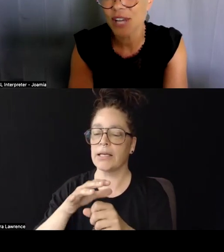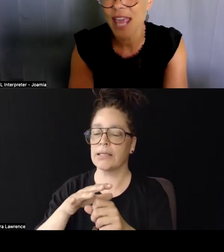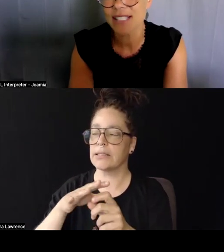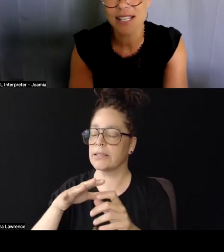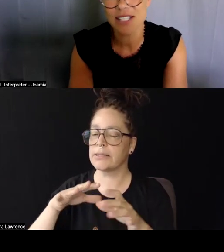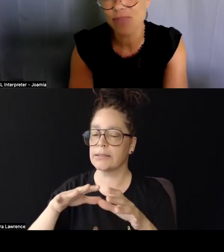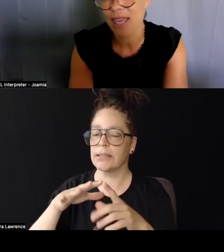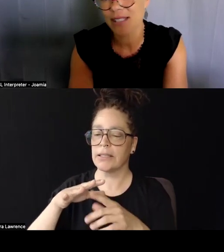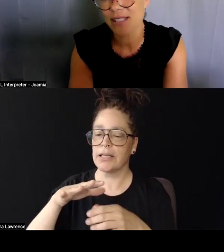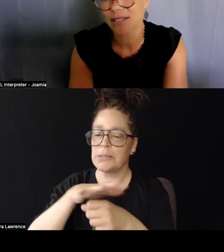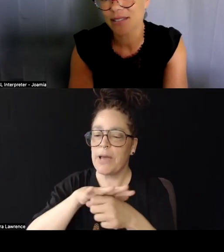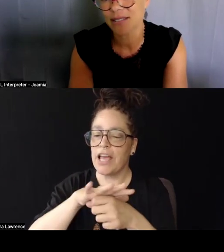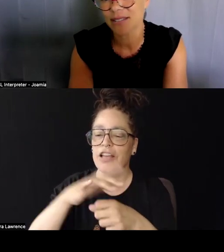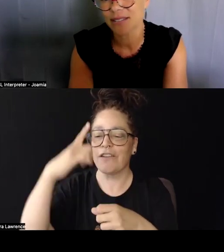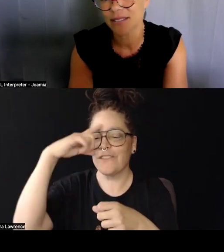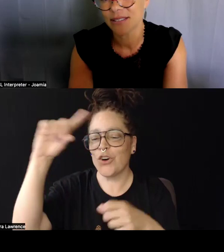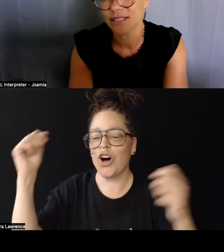which creates space